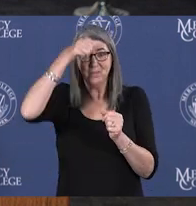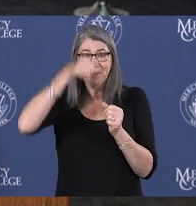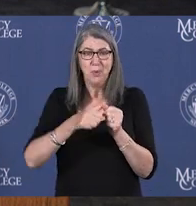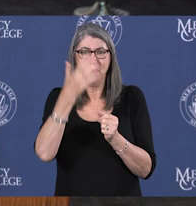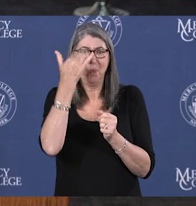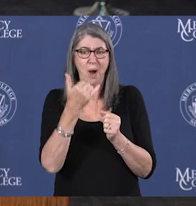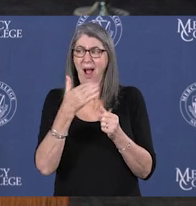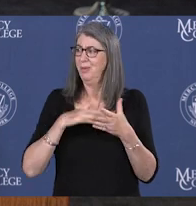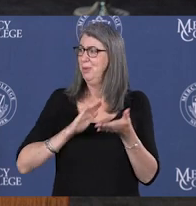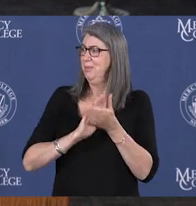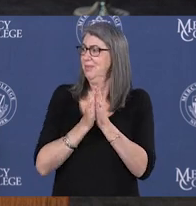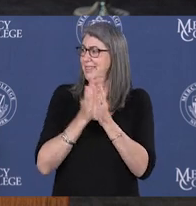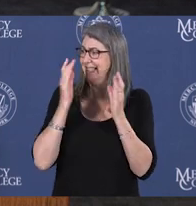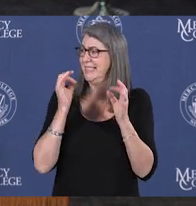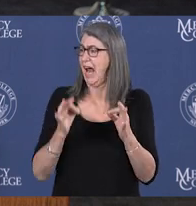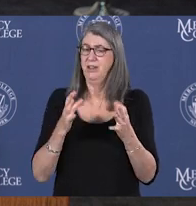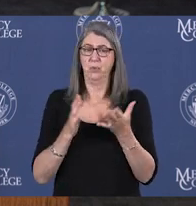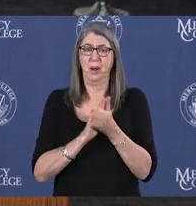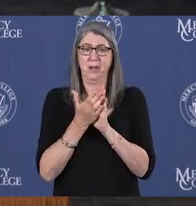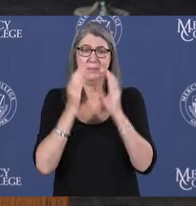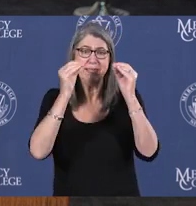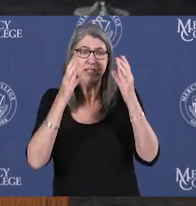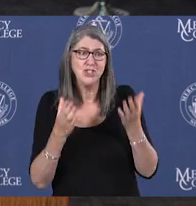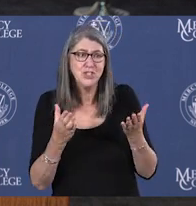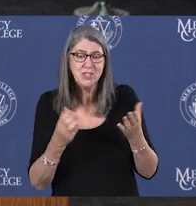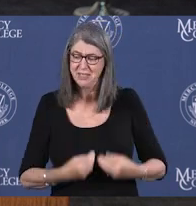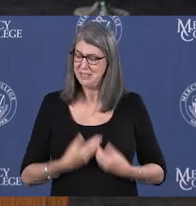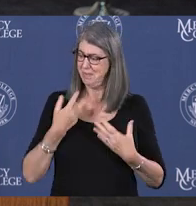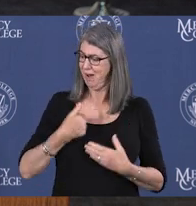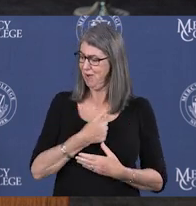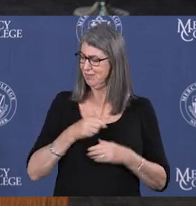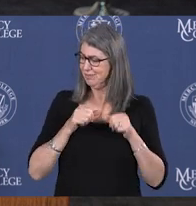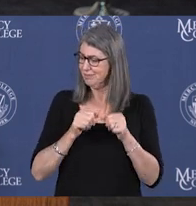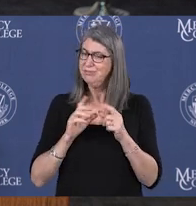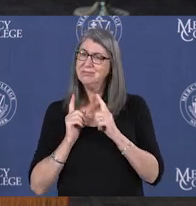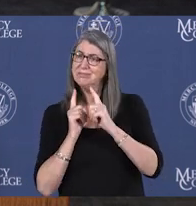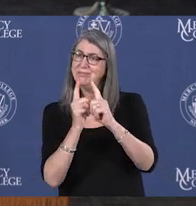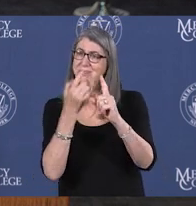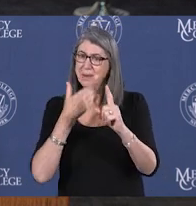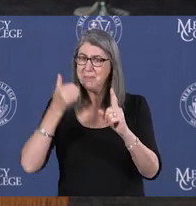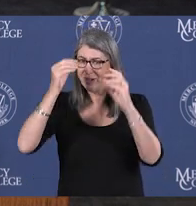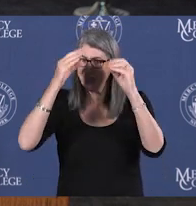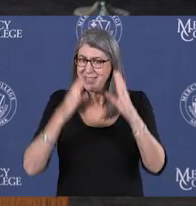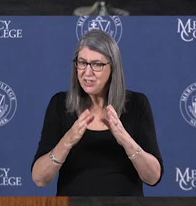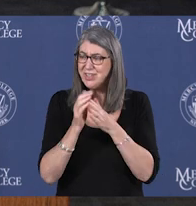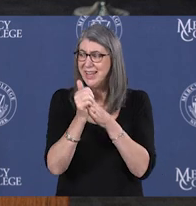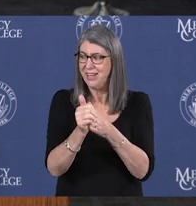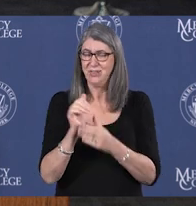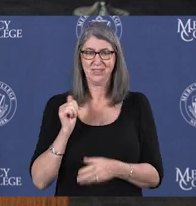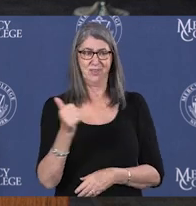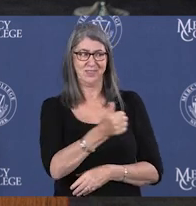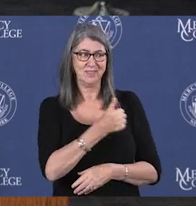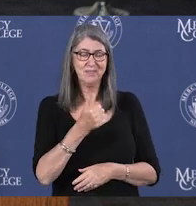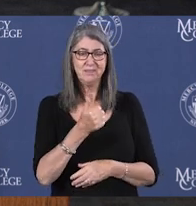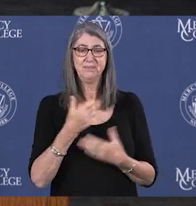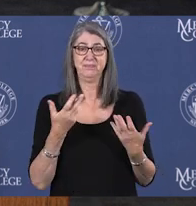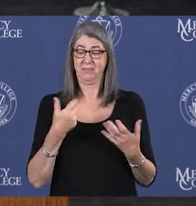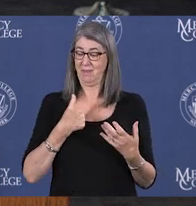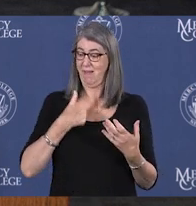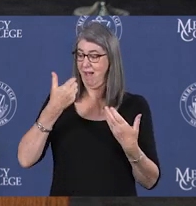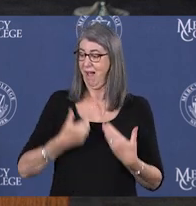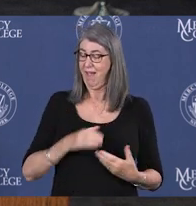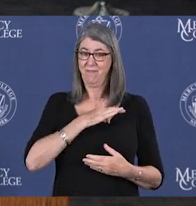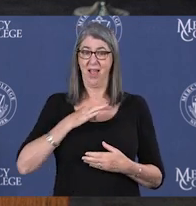we entered the field of education in the first place, inspire us to continually strive to be better teachers and leaders ourselves. I